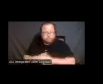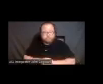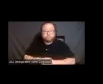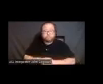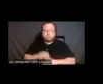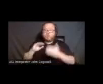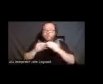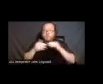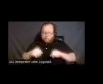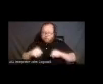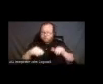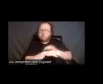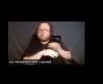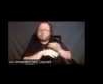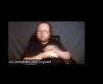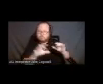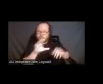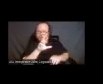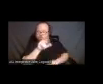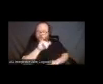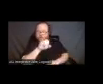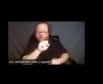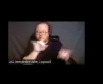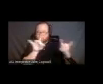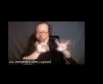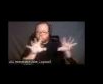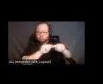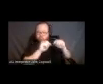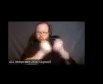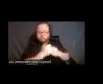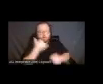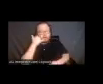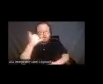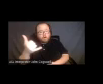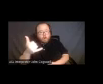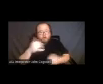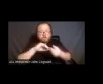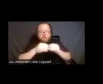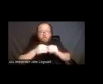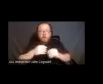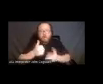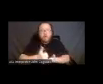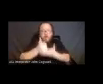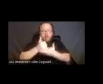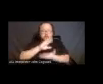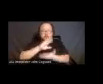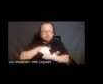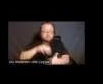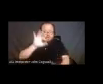can access a crisis team by calling the Help Center, which is at